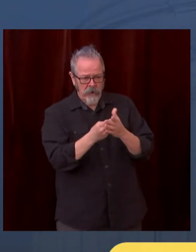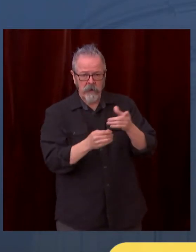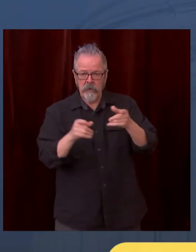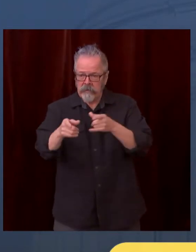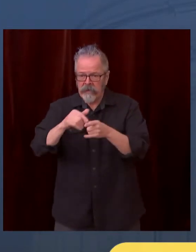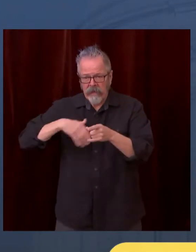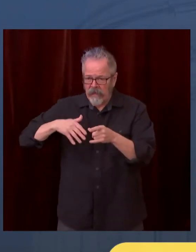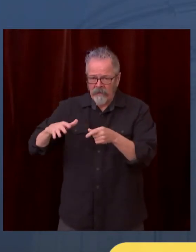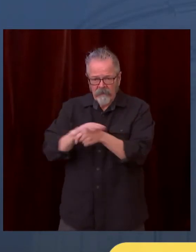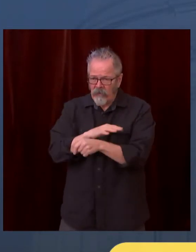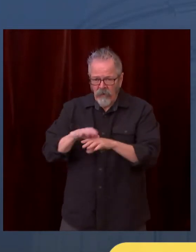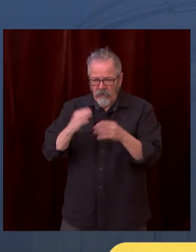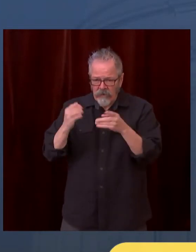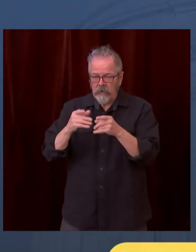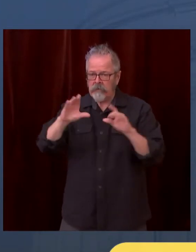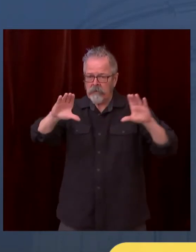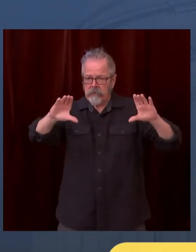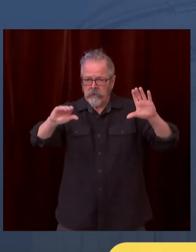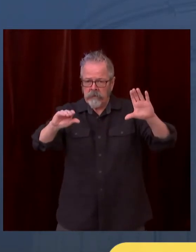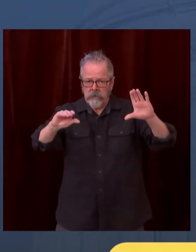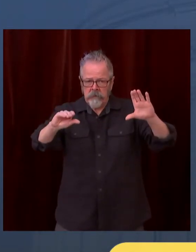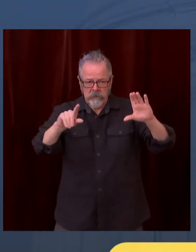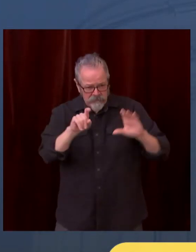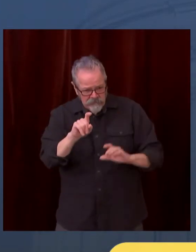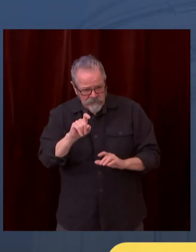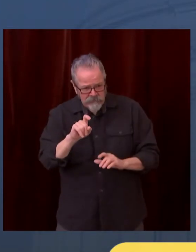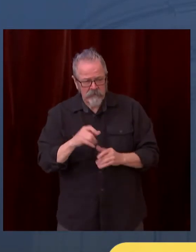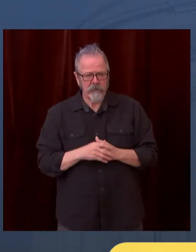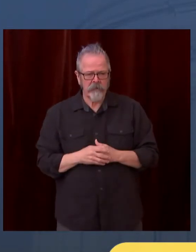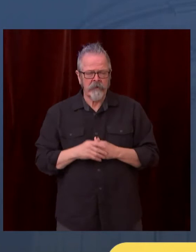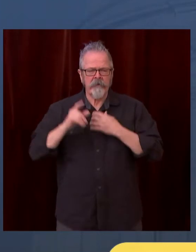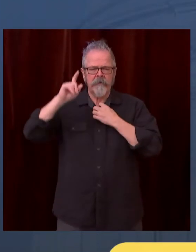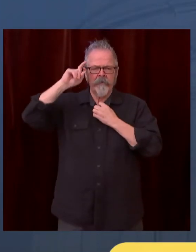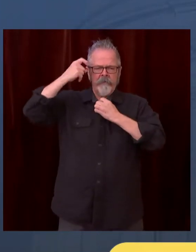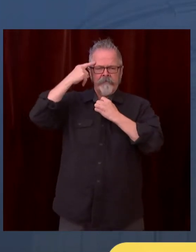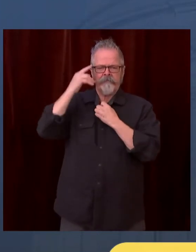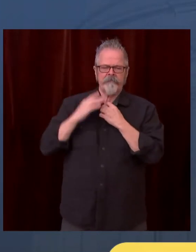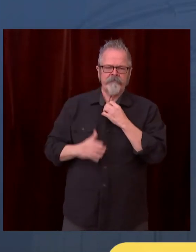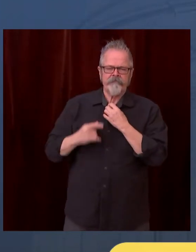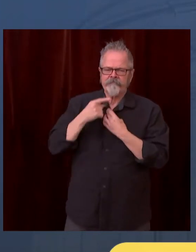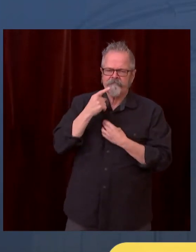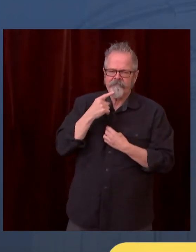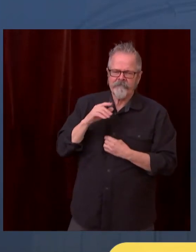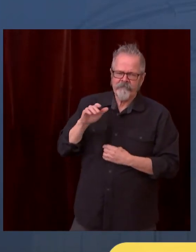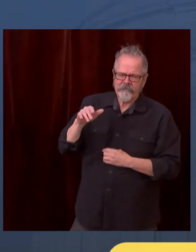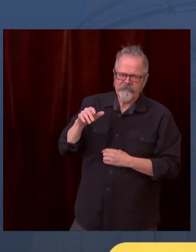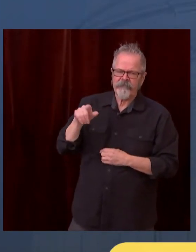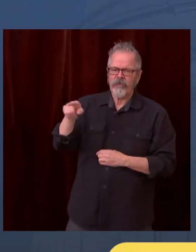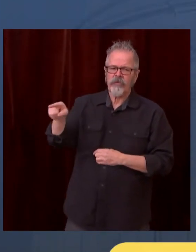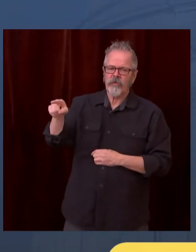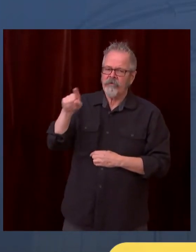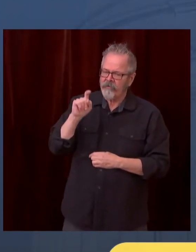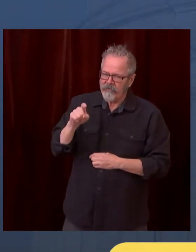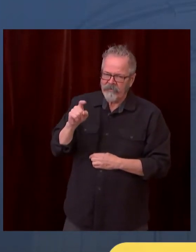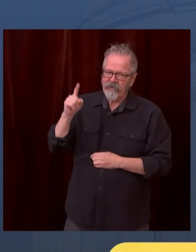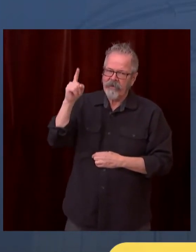instruction's intentions. You do need to ask him about this. This is within his jurisdiction. As you know, he's a separately